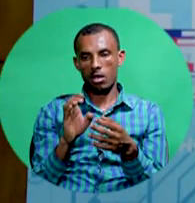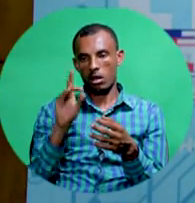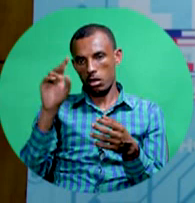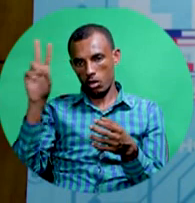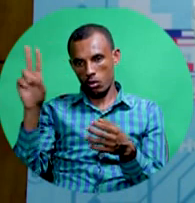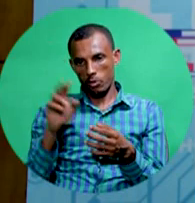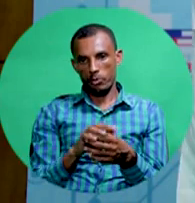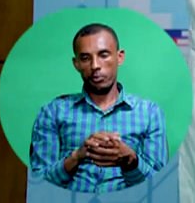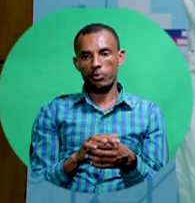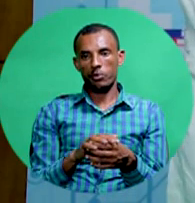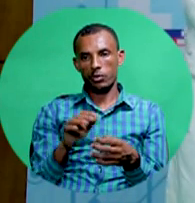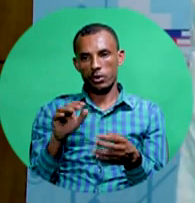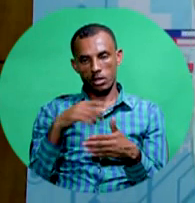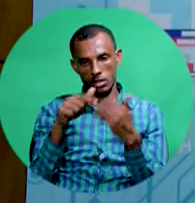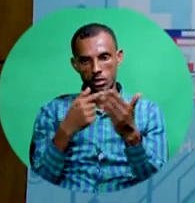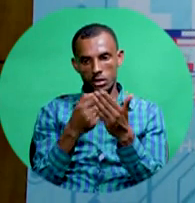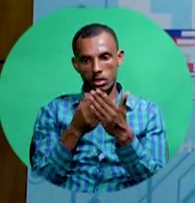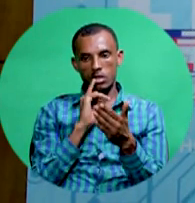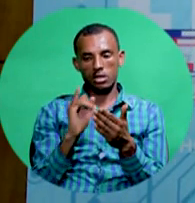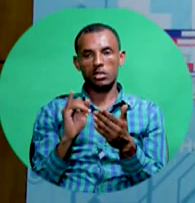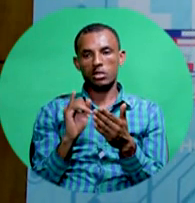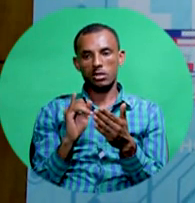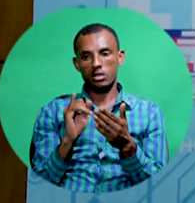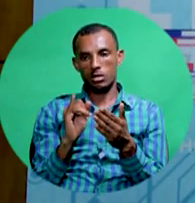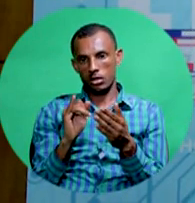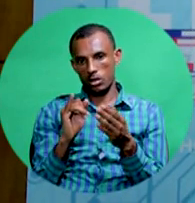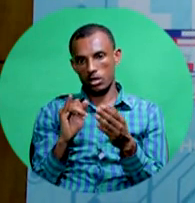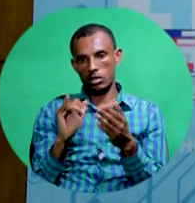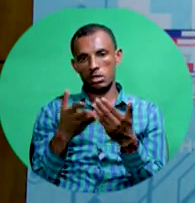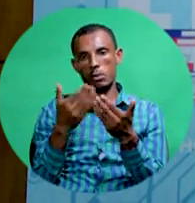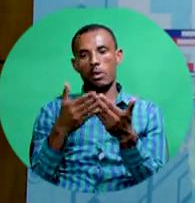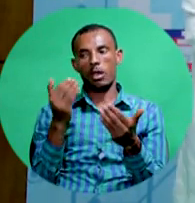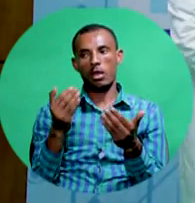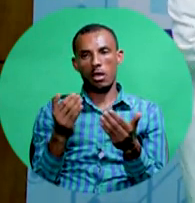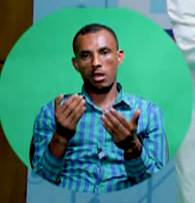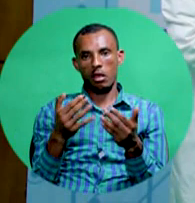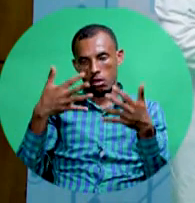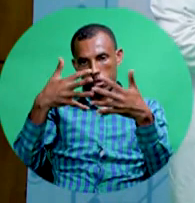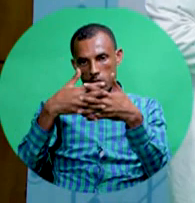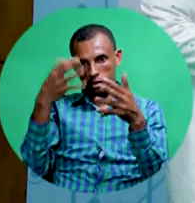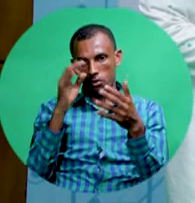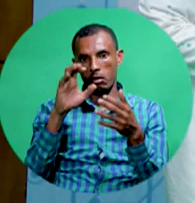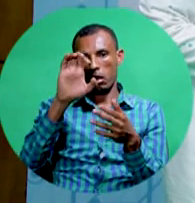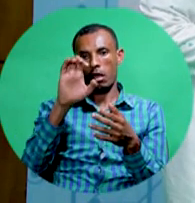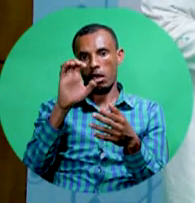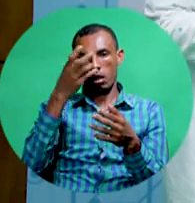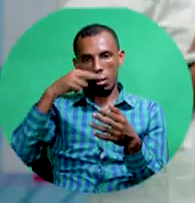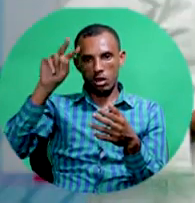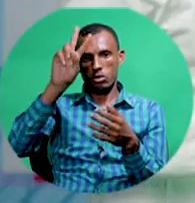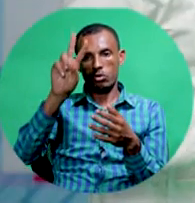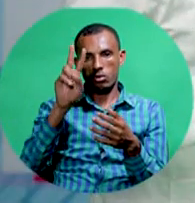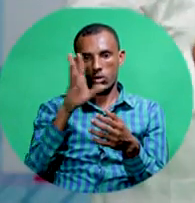du. So this is easily computed because we know it. Simply it is integration of e raised to x